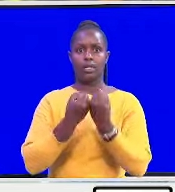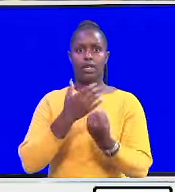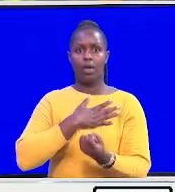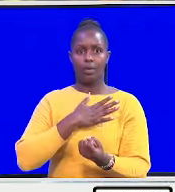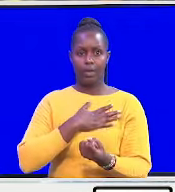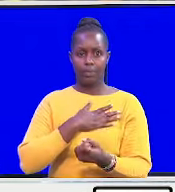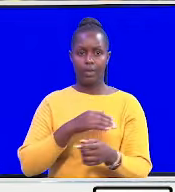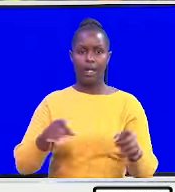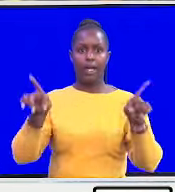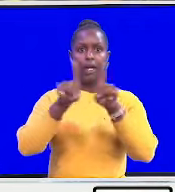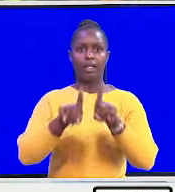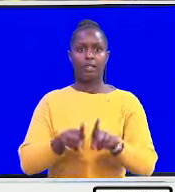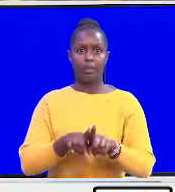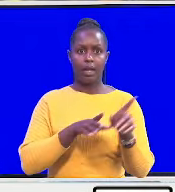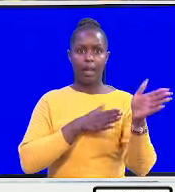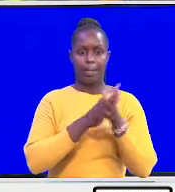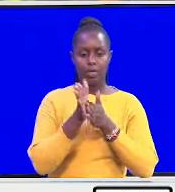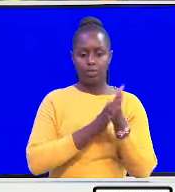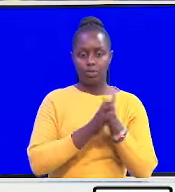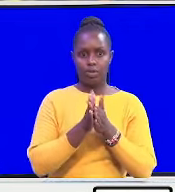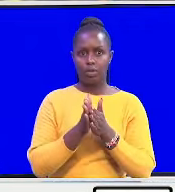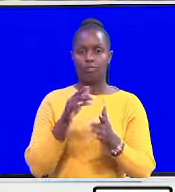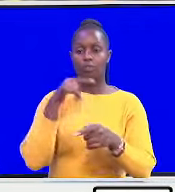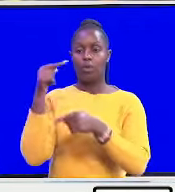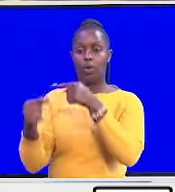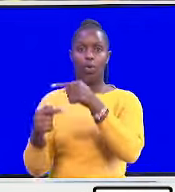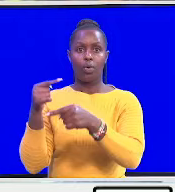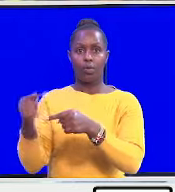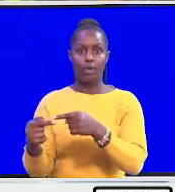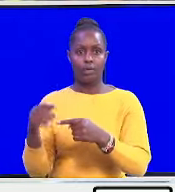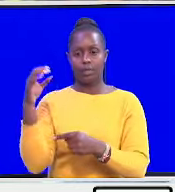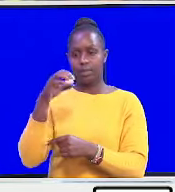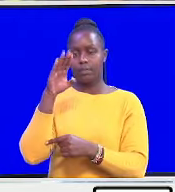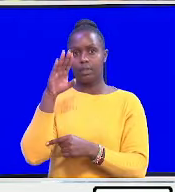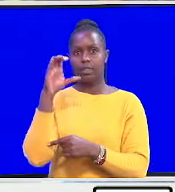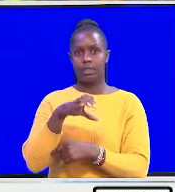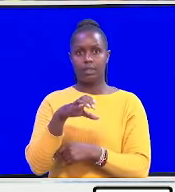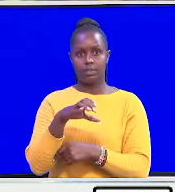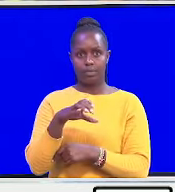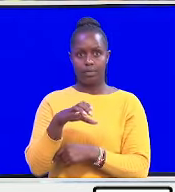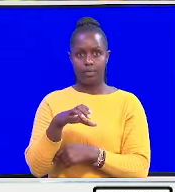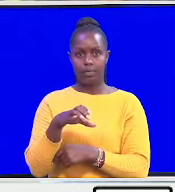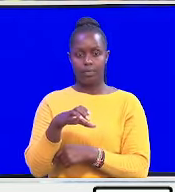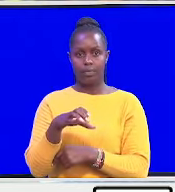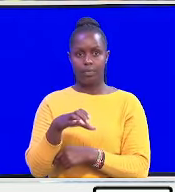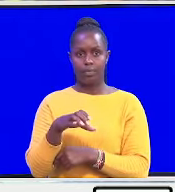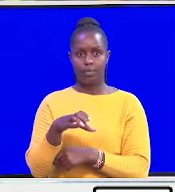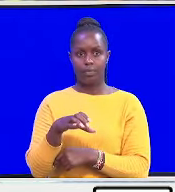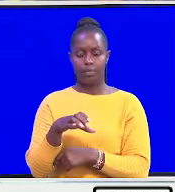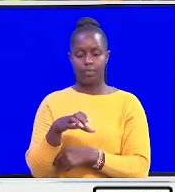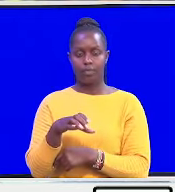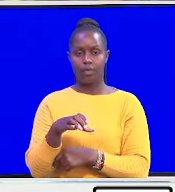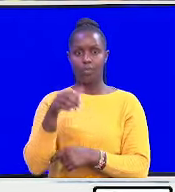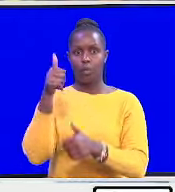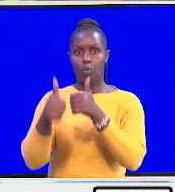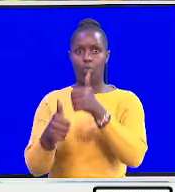In a similar fashion, the ongoing CBC system, competency-based curriculum,